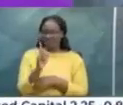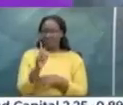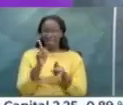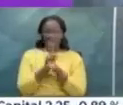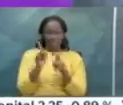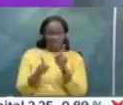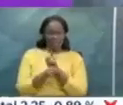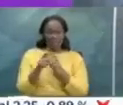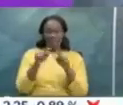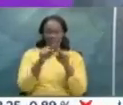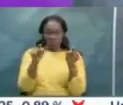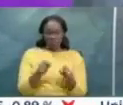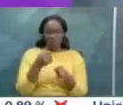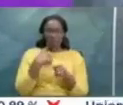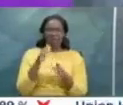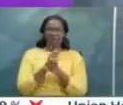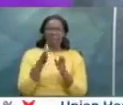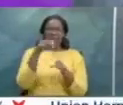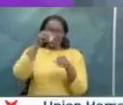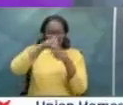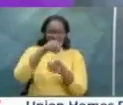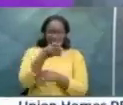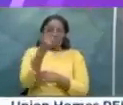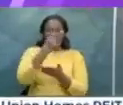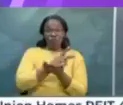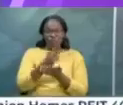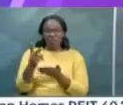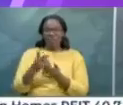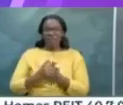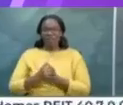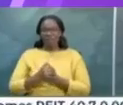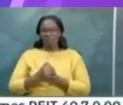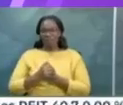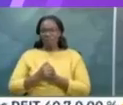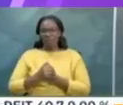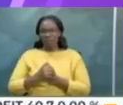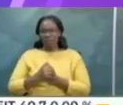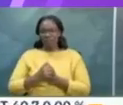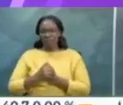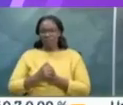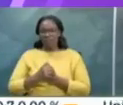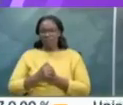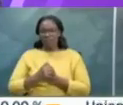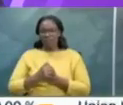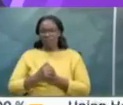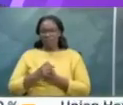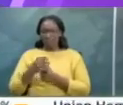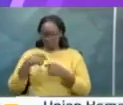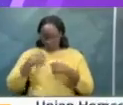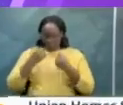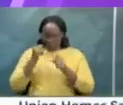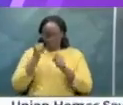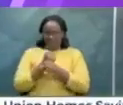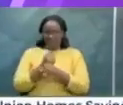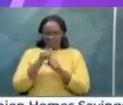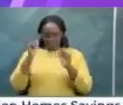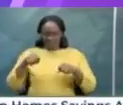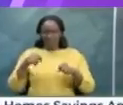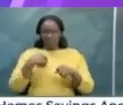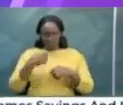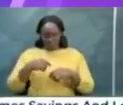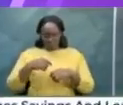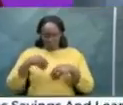everything in one pack that the child needs for 2 weeks. For 2 weeks? Yes. Why can't I do it myself? You know, because that's also a